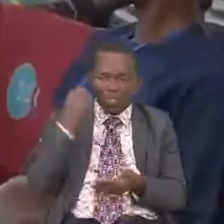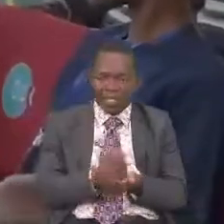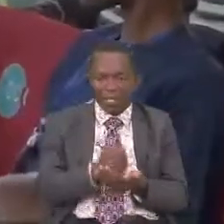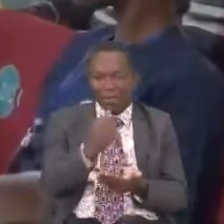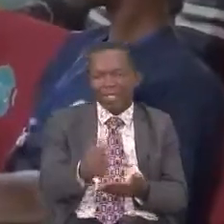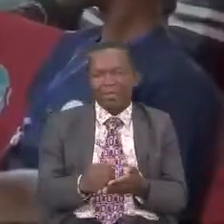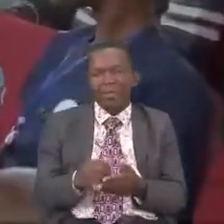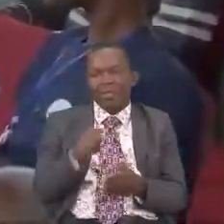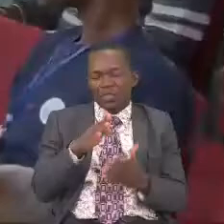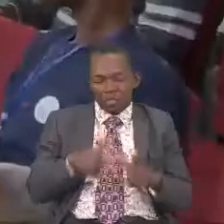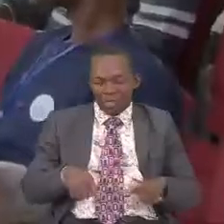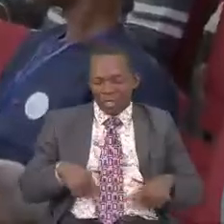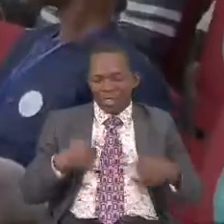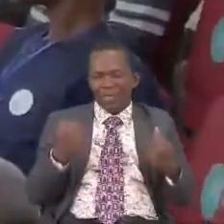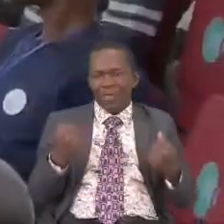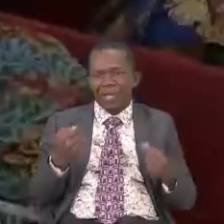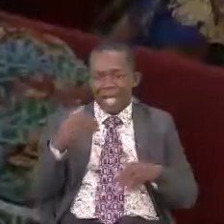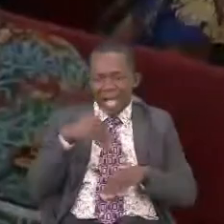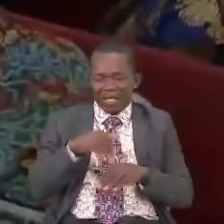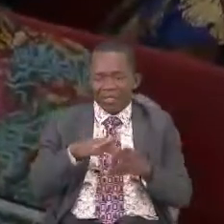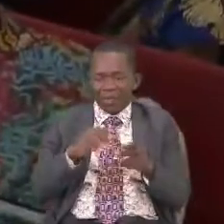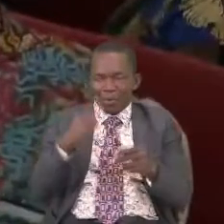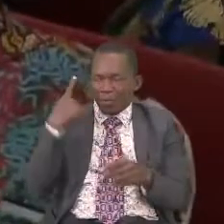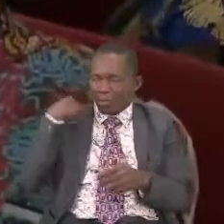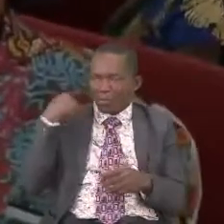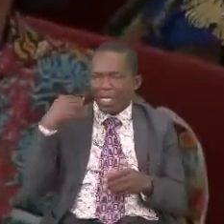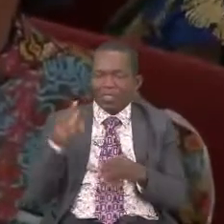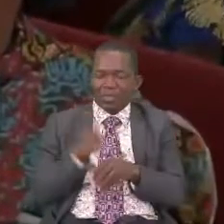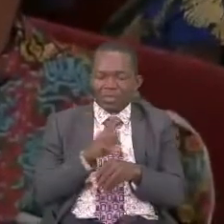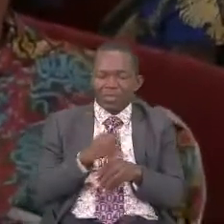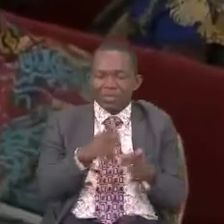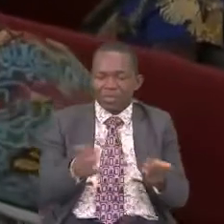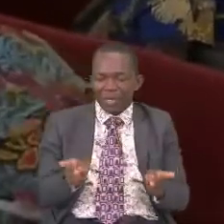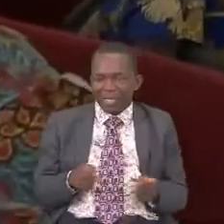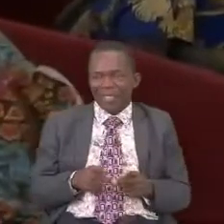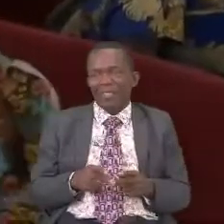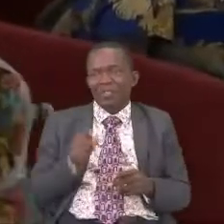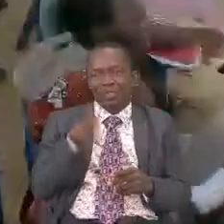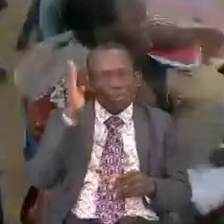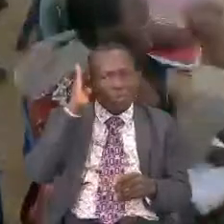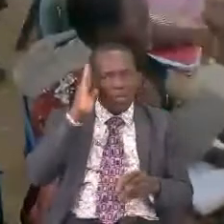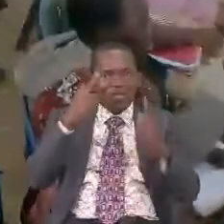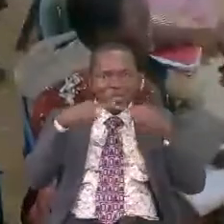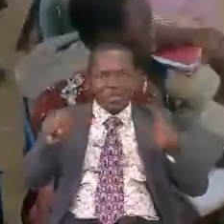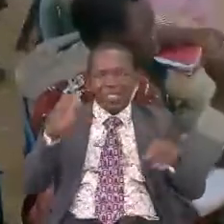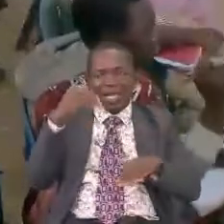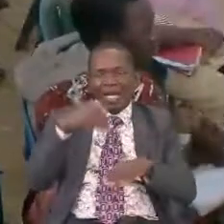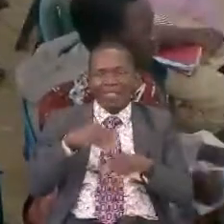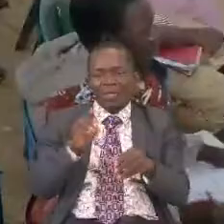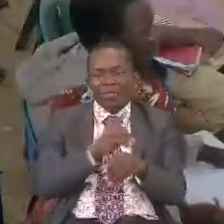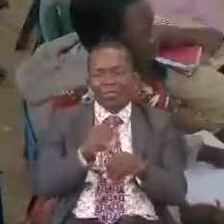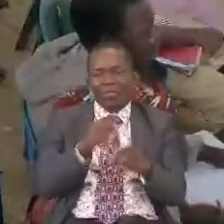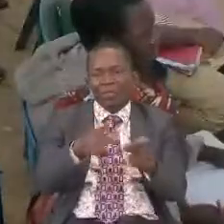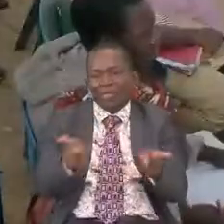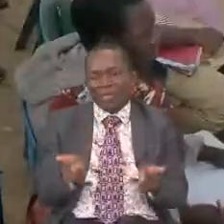You will live at your post. You will succeed at your post. You are here